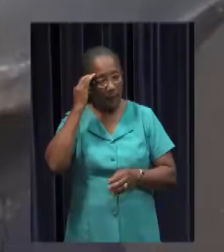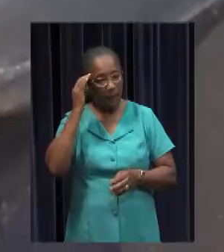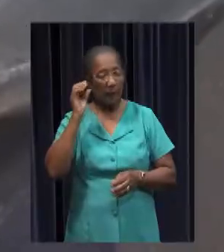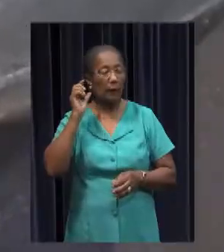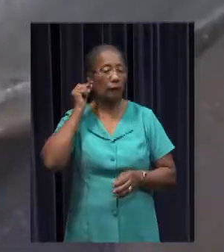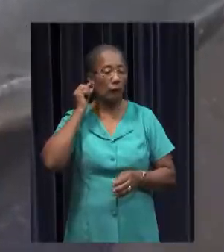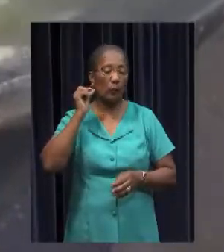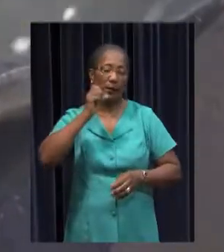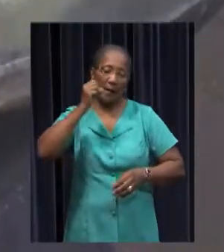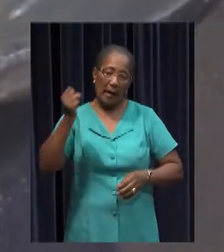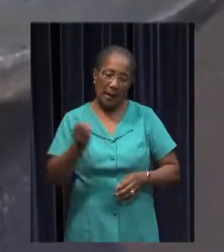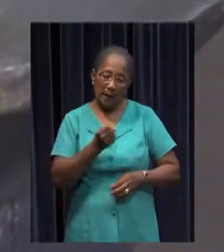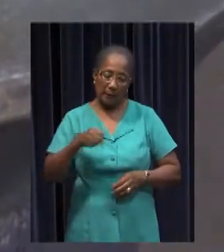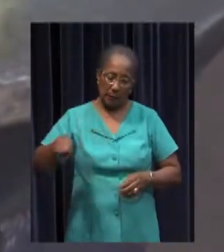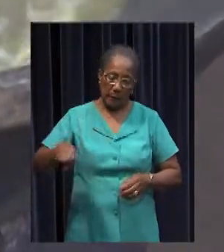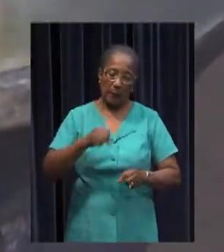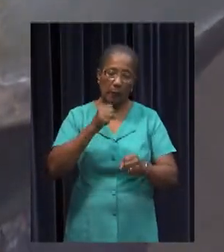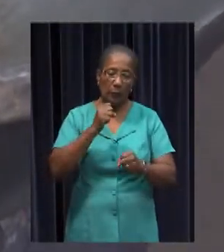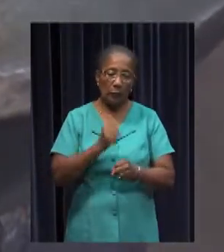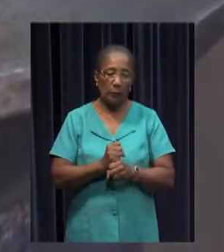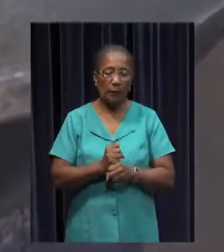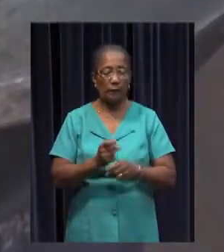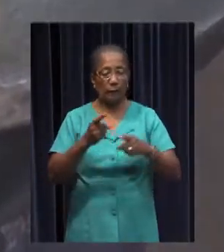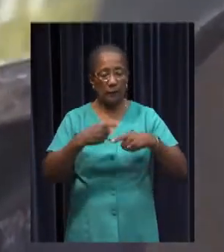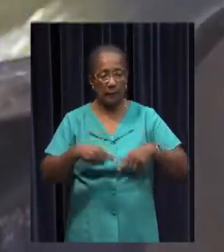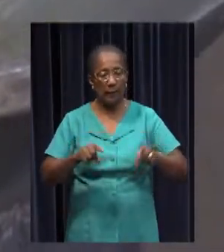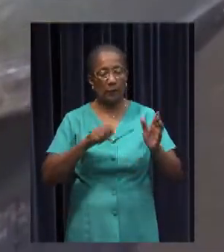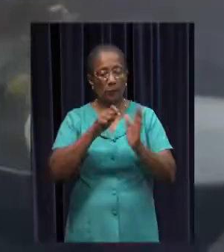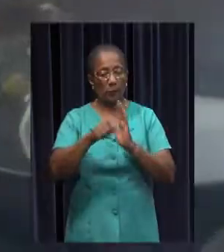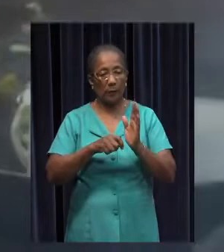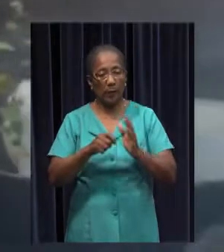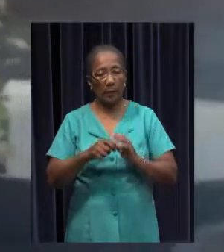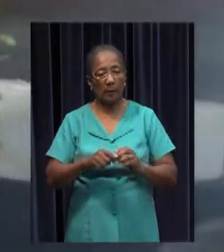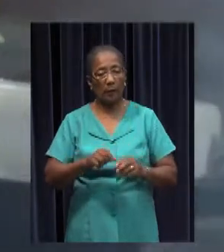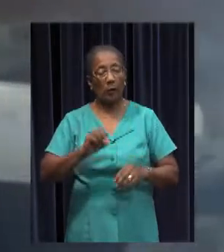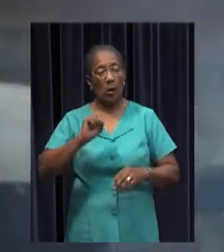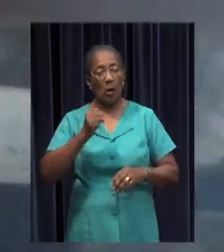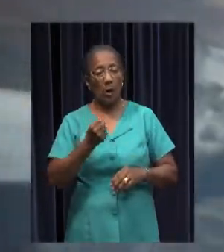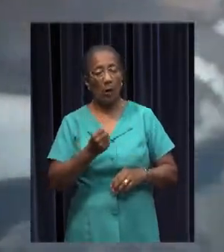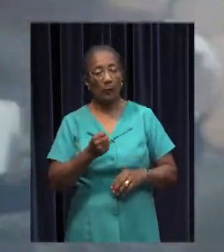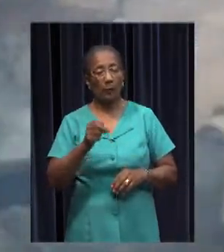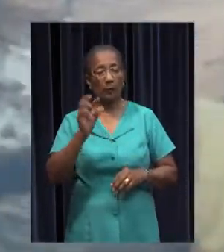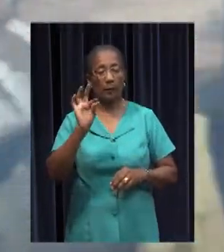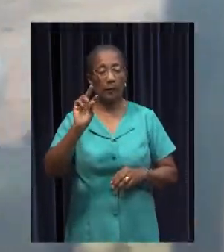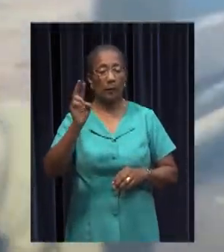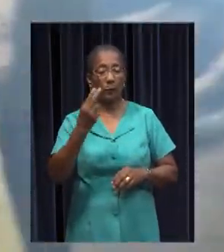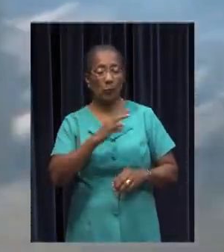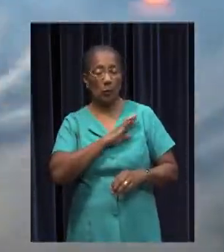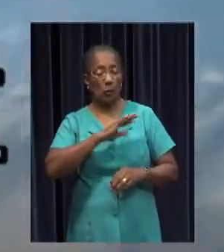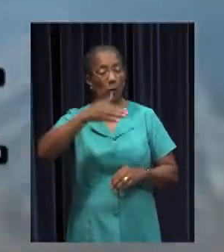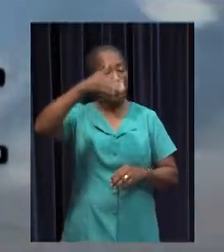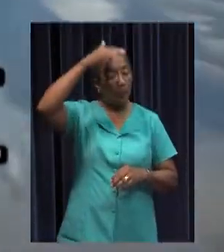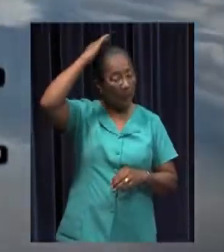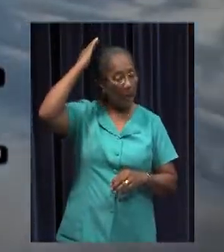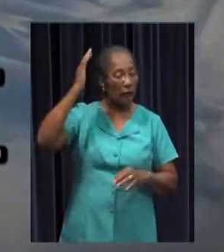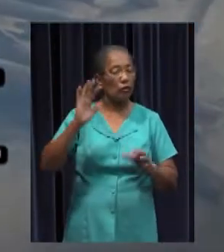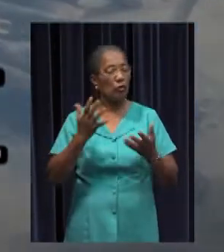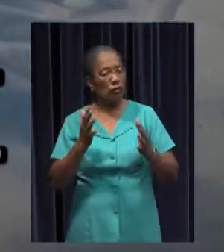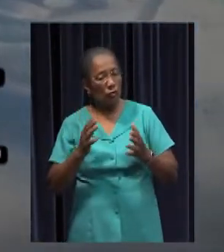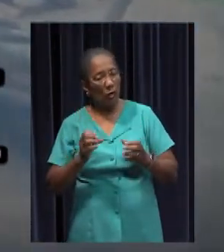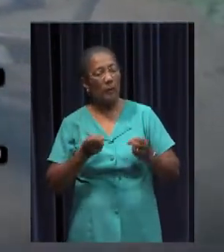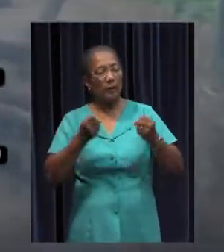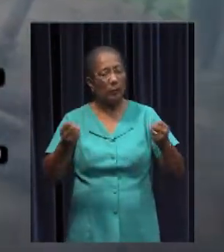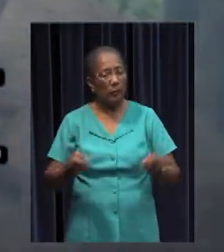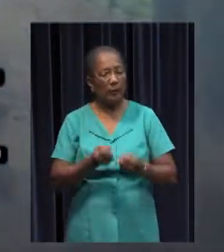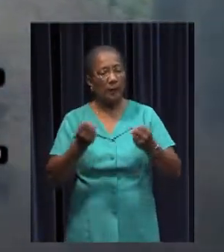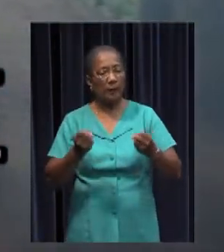that women are always involved in various projects because on Tepu, there are also men who